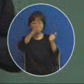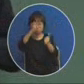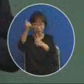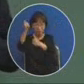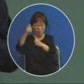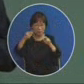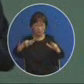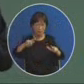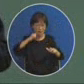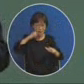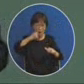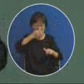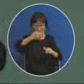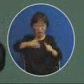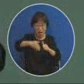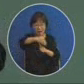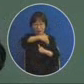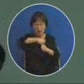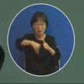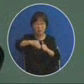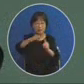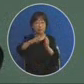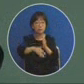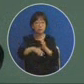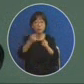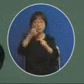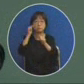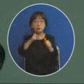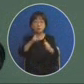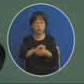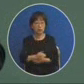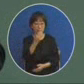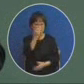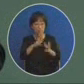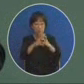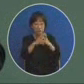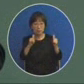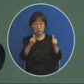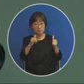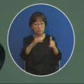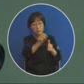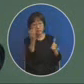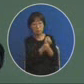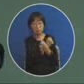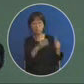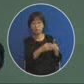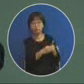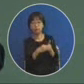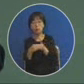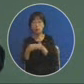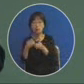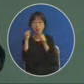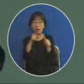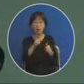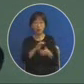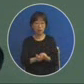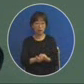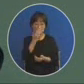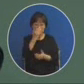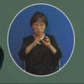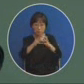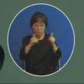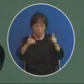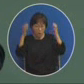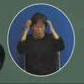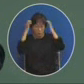God commands Moses when he was in the midst of great difficulty. He tells him, bring the Israelites out. Verse 9 says,